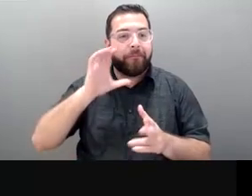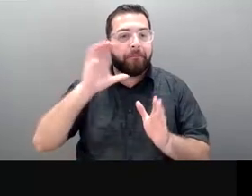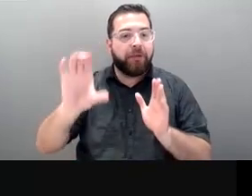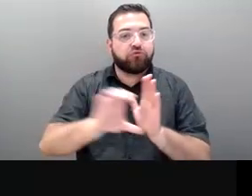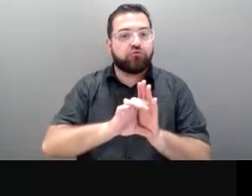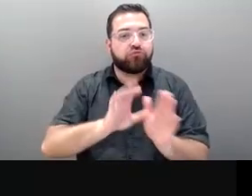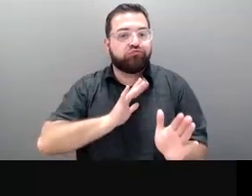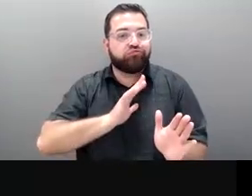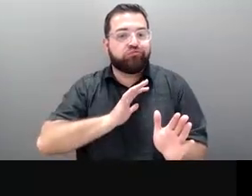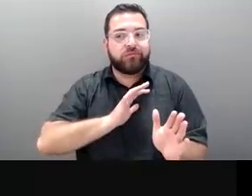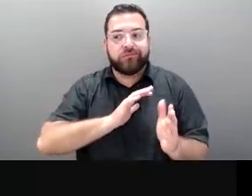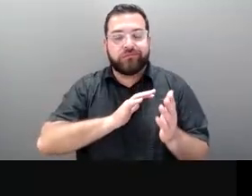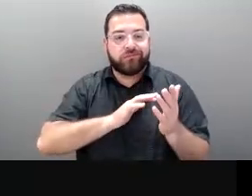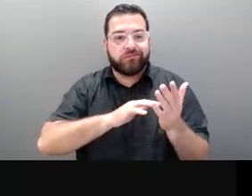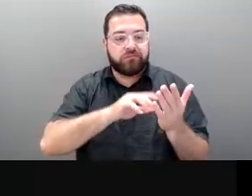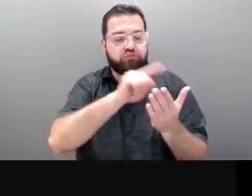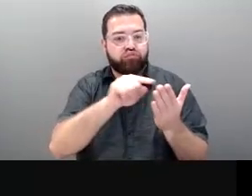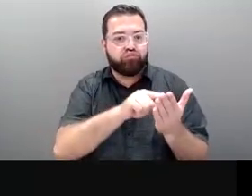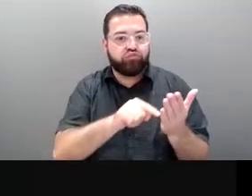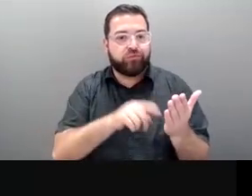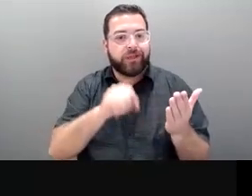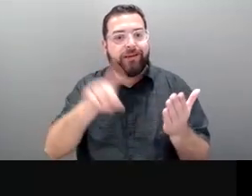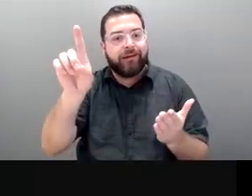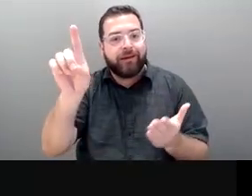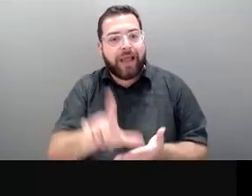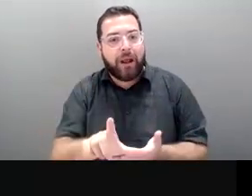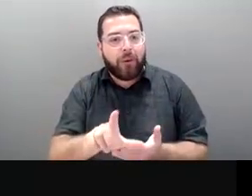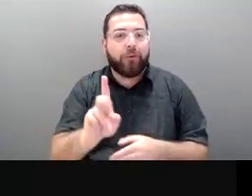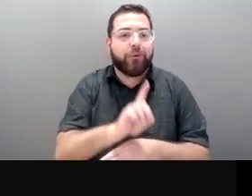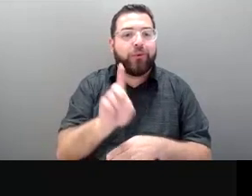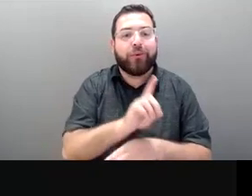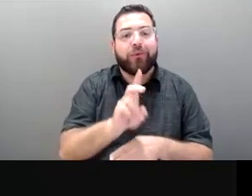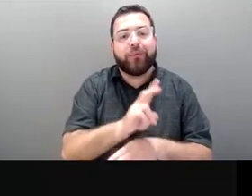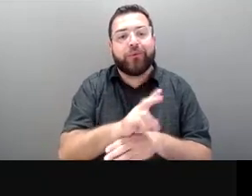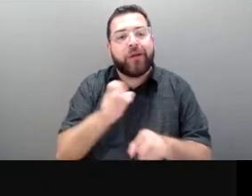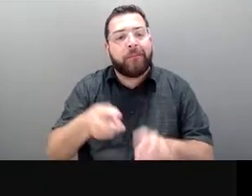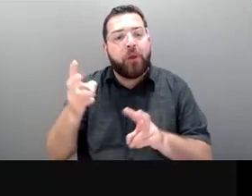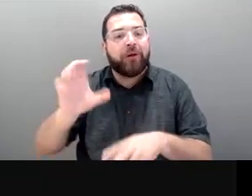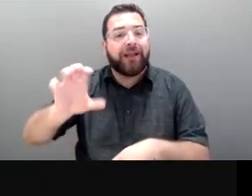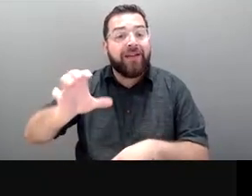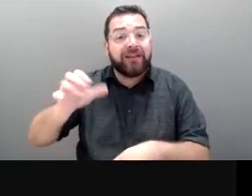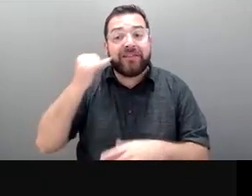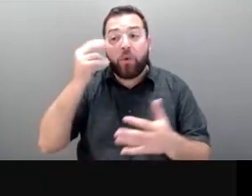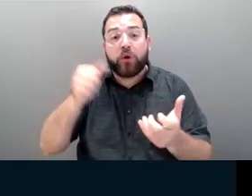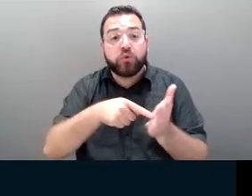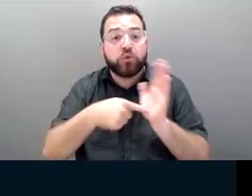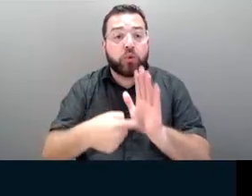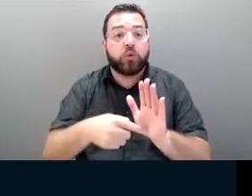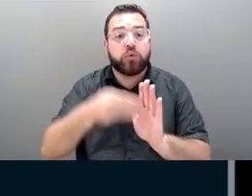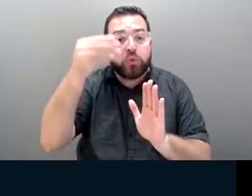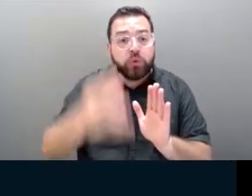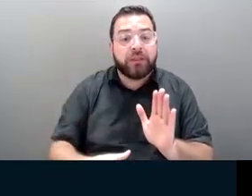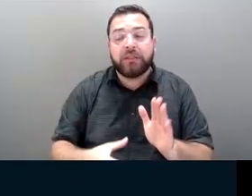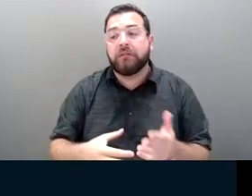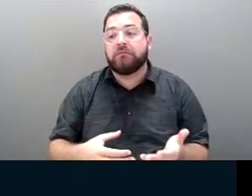download and use, so you can get it into, if you have a Canvas shell, or if you want to show it to students, if you want to show the video or a portion of the